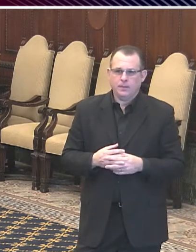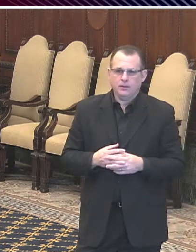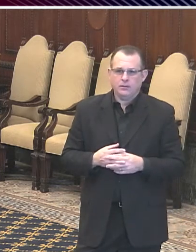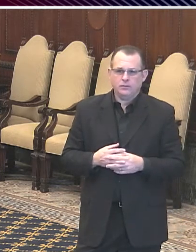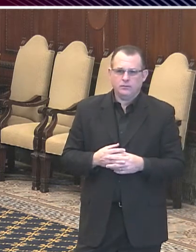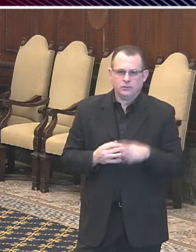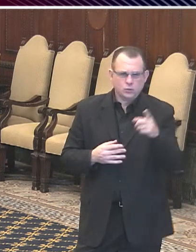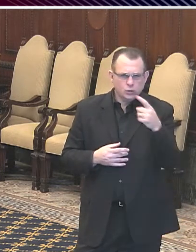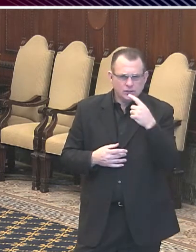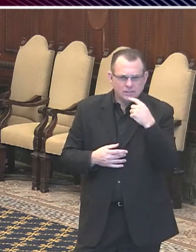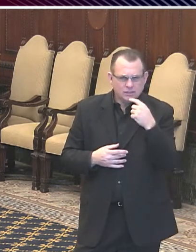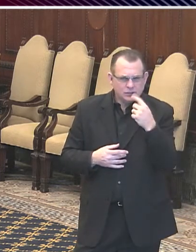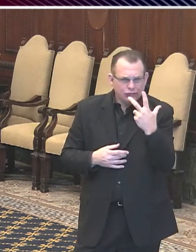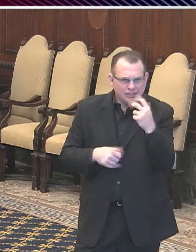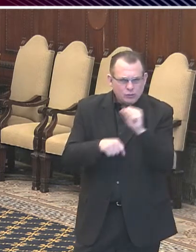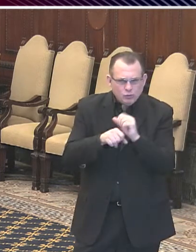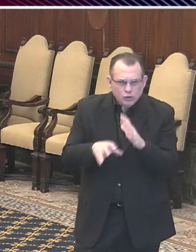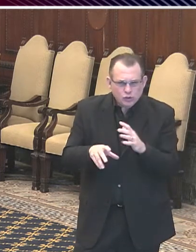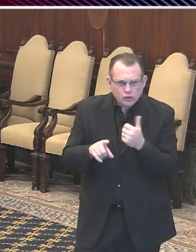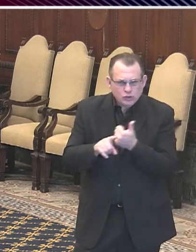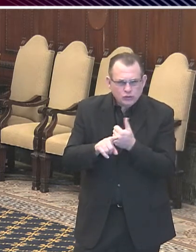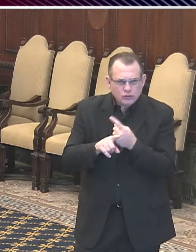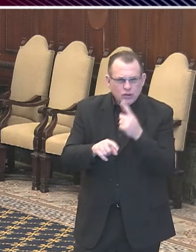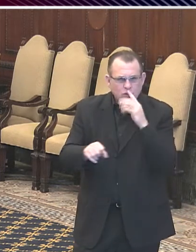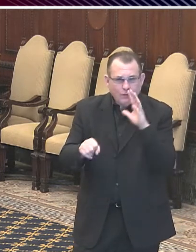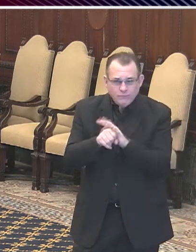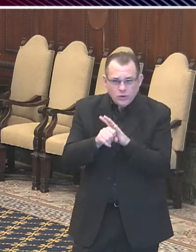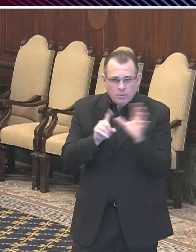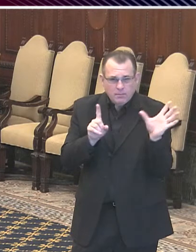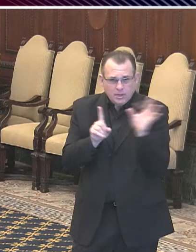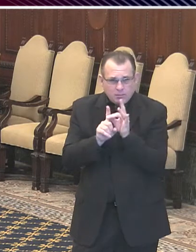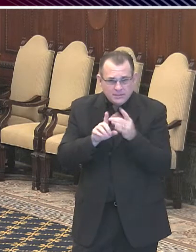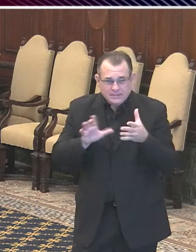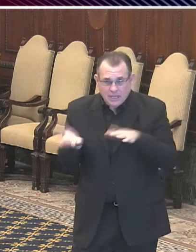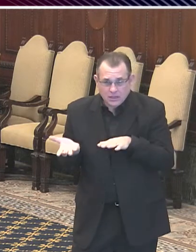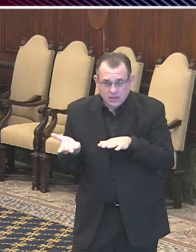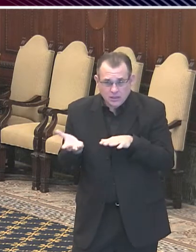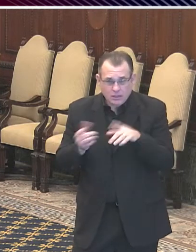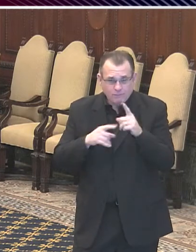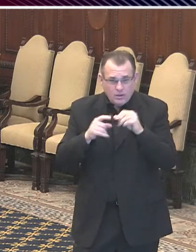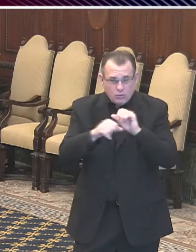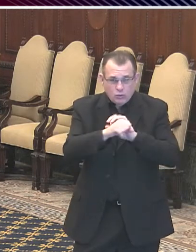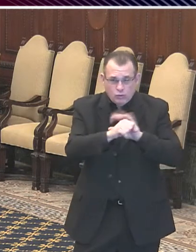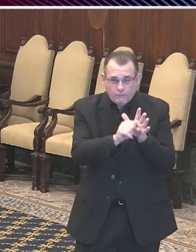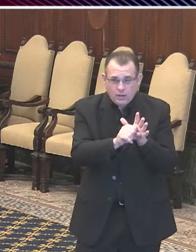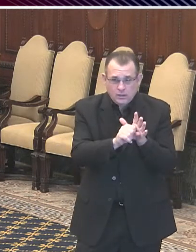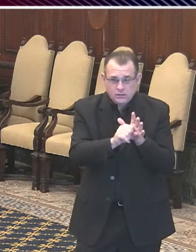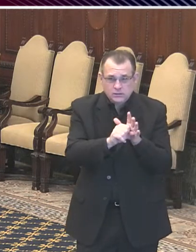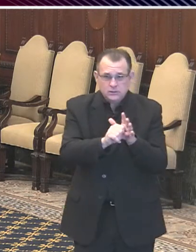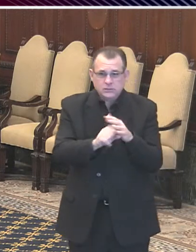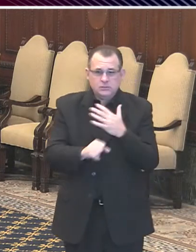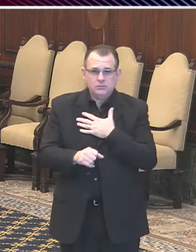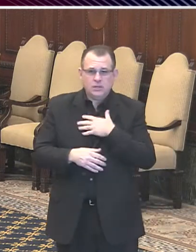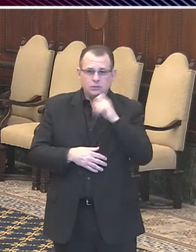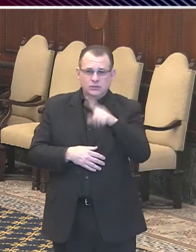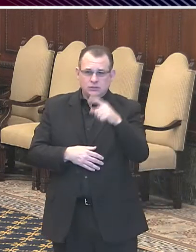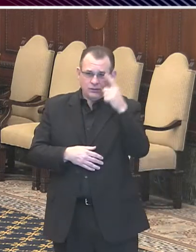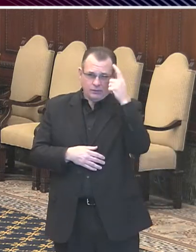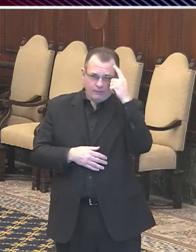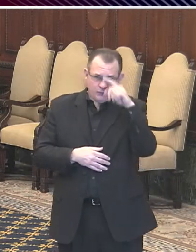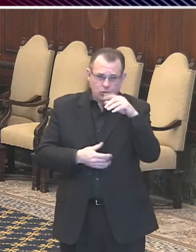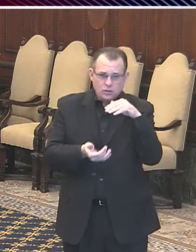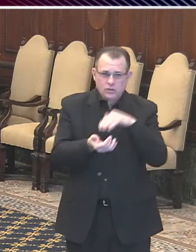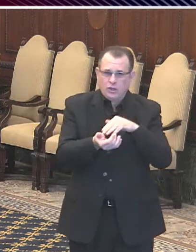from COVID-19. That's through SEPTA and through the union. My question is actually for Dr. Farley.